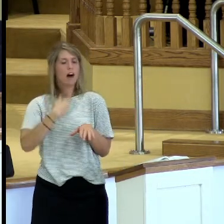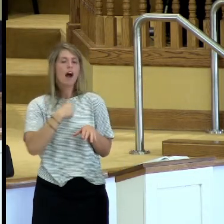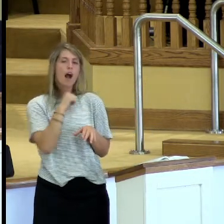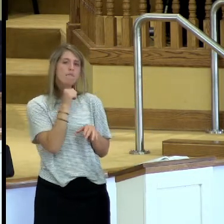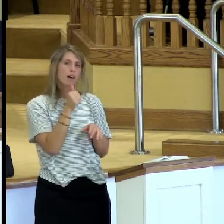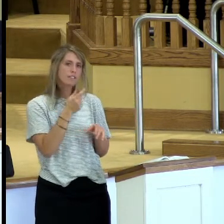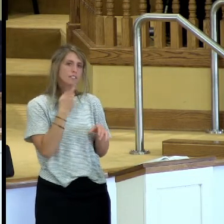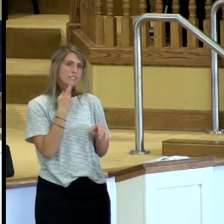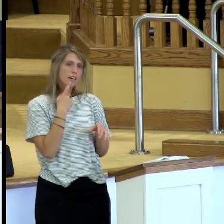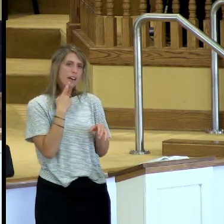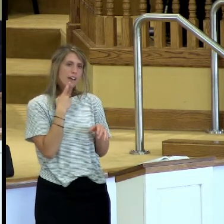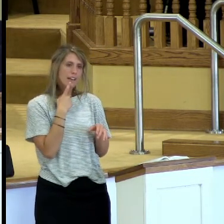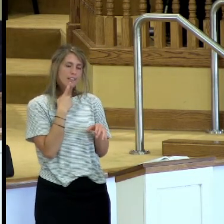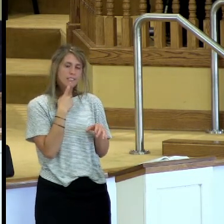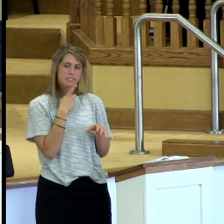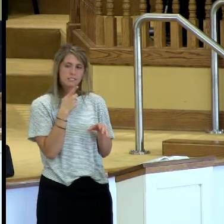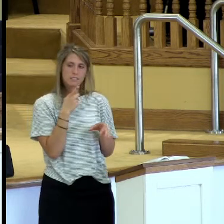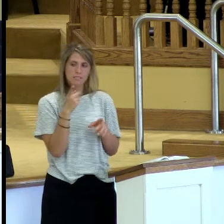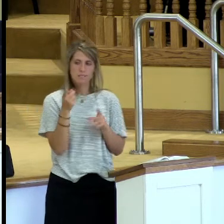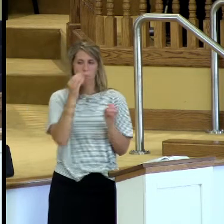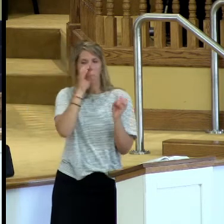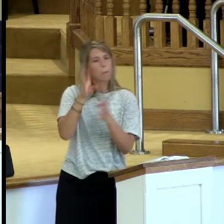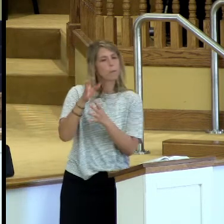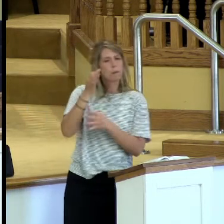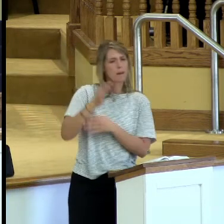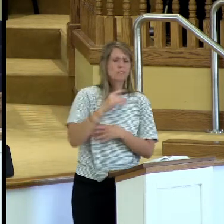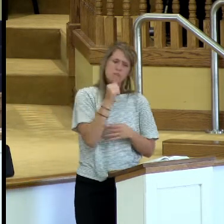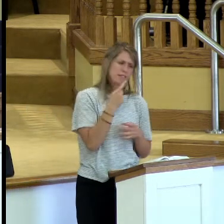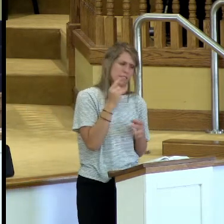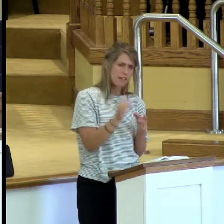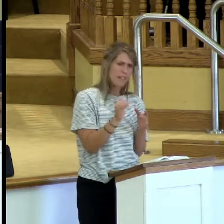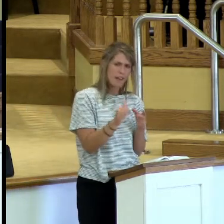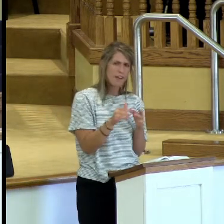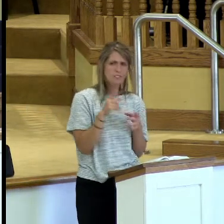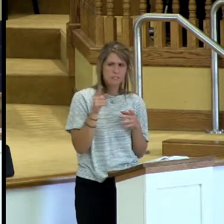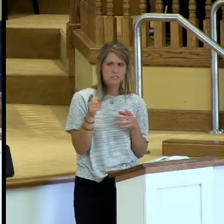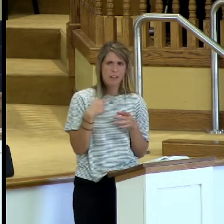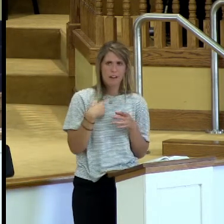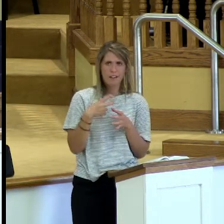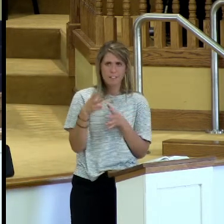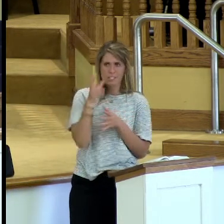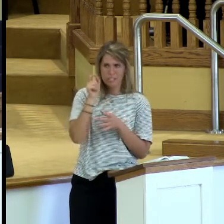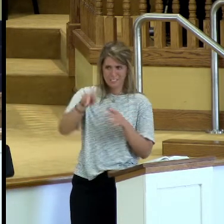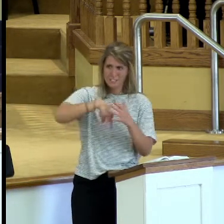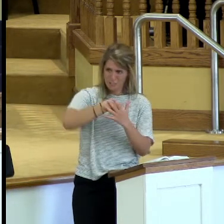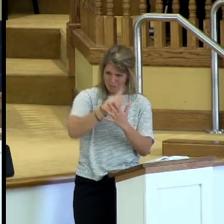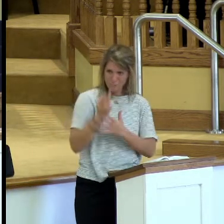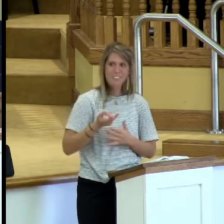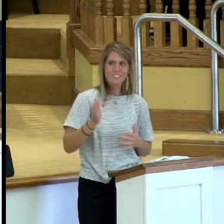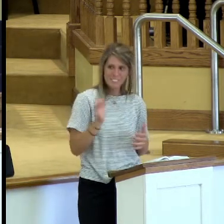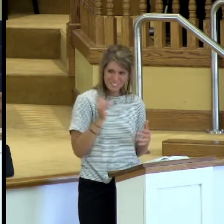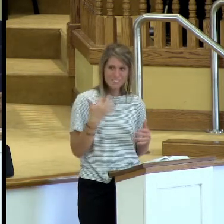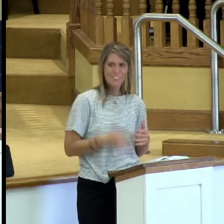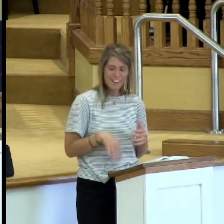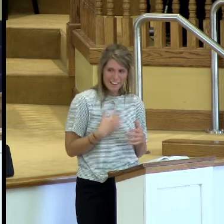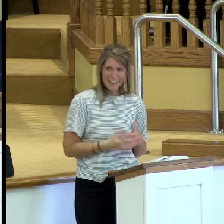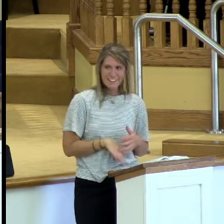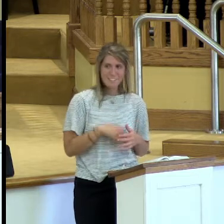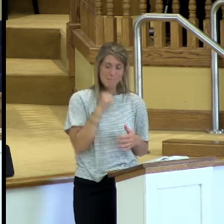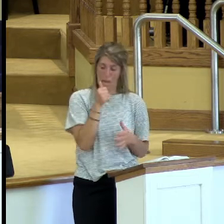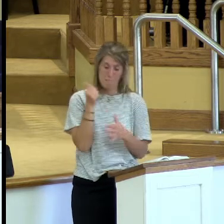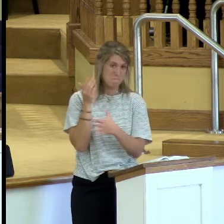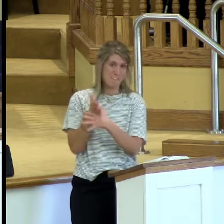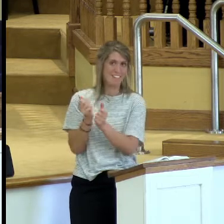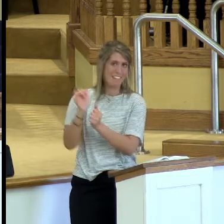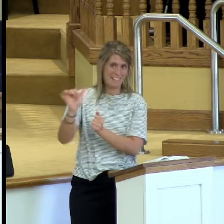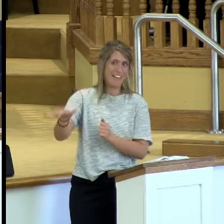I'm not saying buck your pastor, right? Don't do that. I wouldn't. I'm big. He's a big dude. I heard he does cartwheels. I don't. Not messing